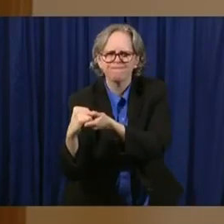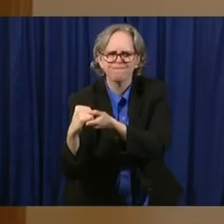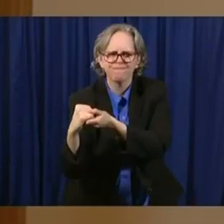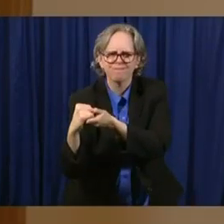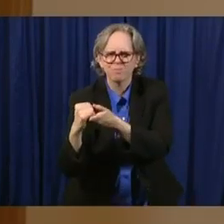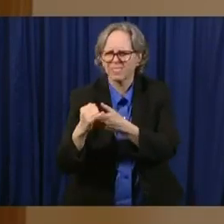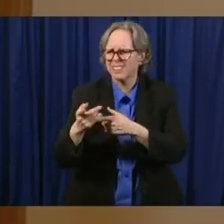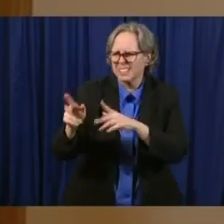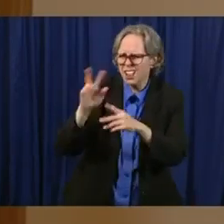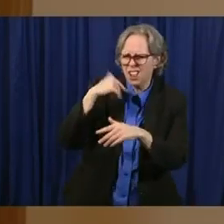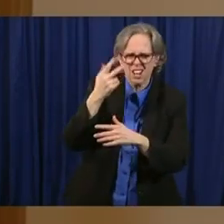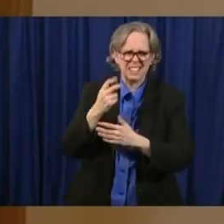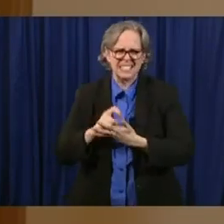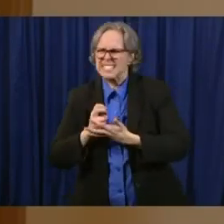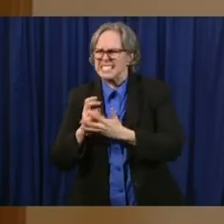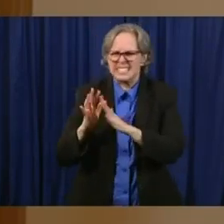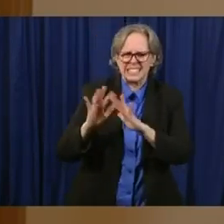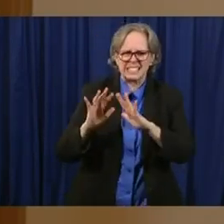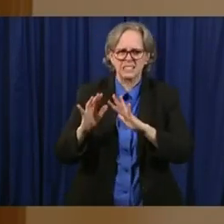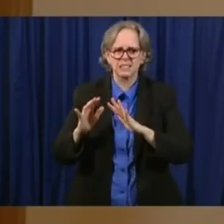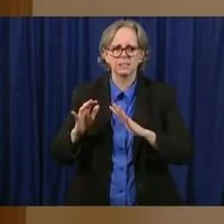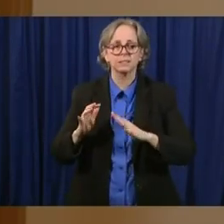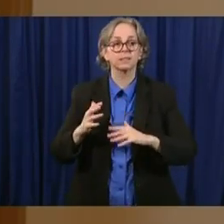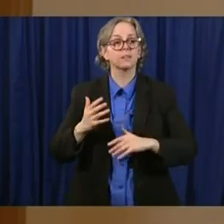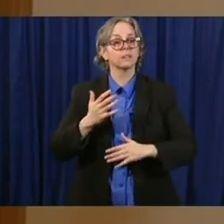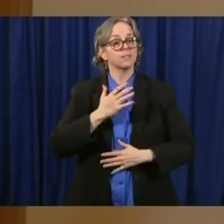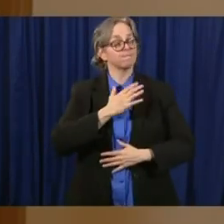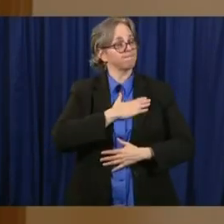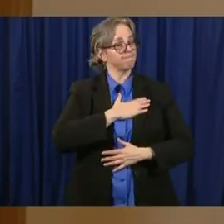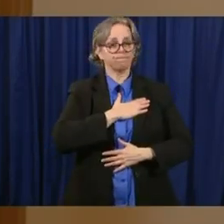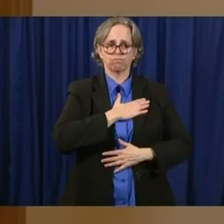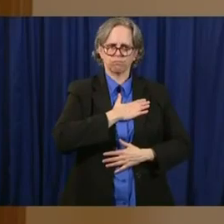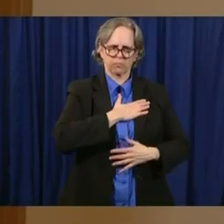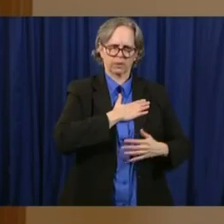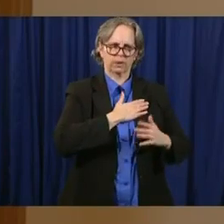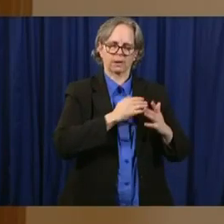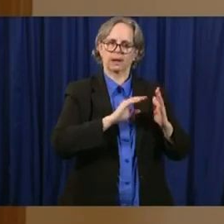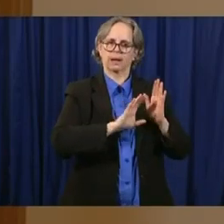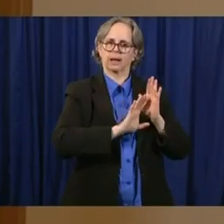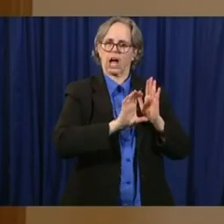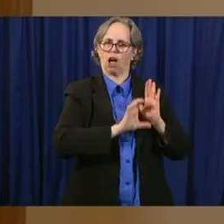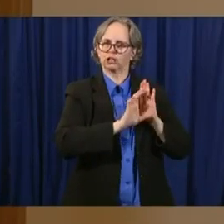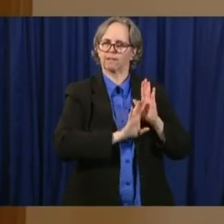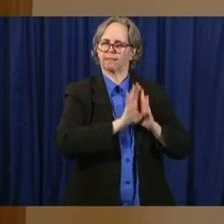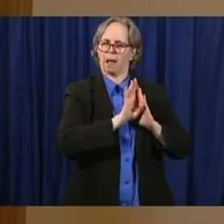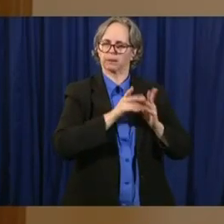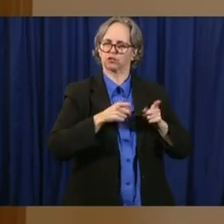that character is formed in times like these. People see